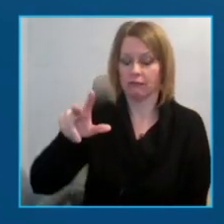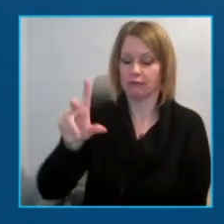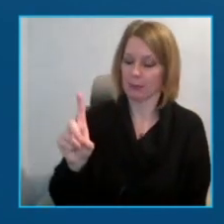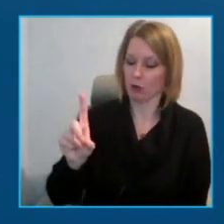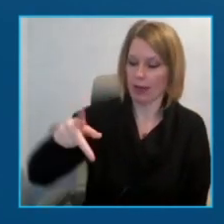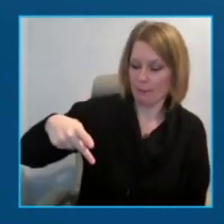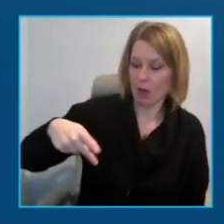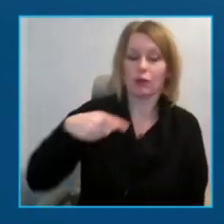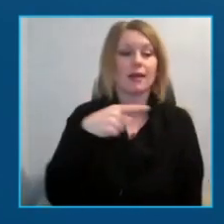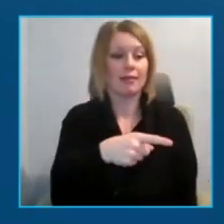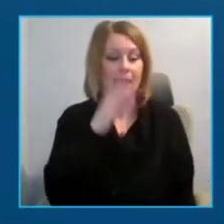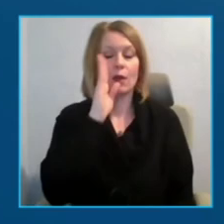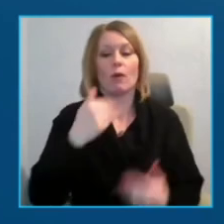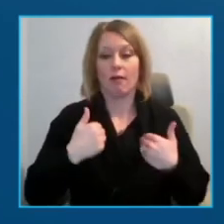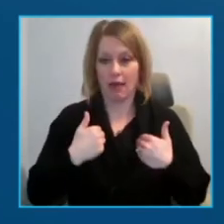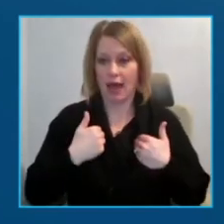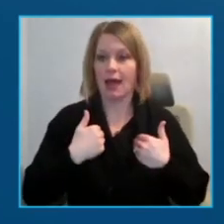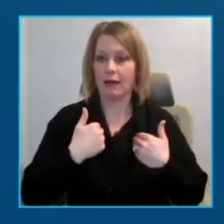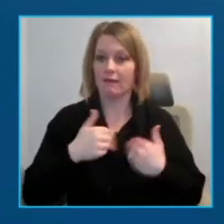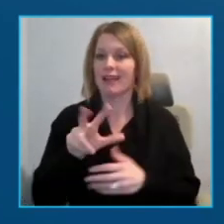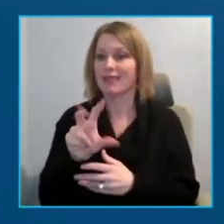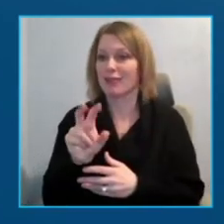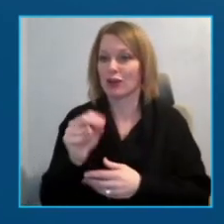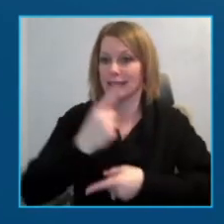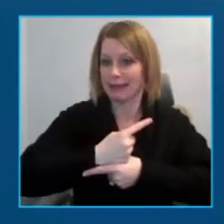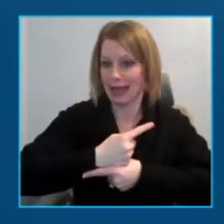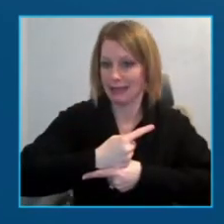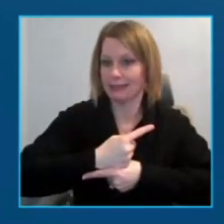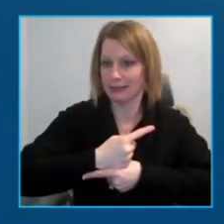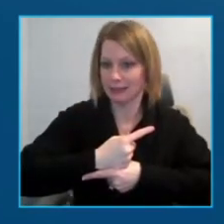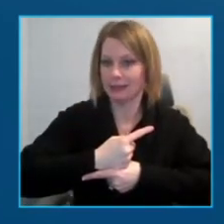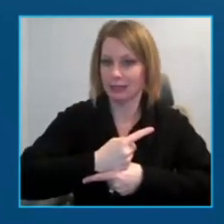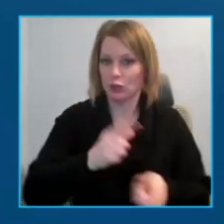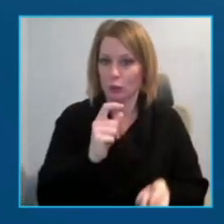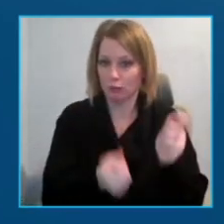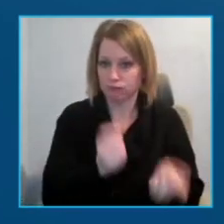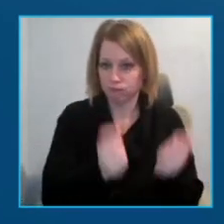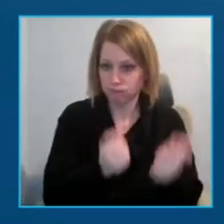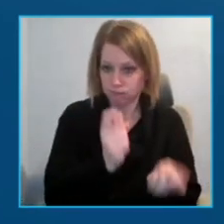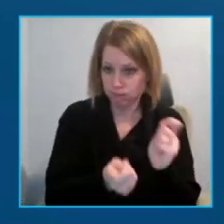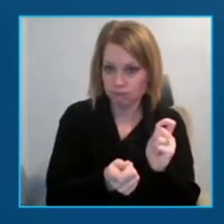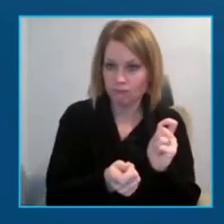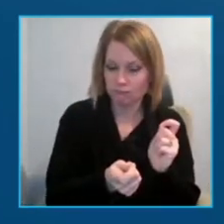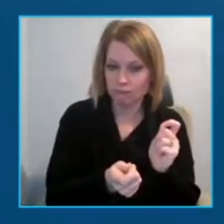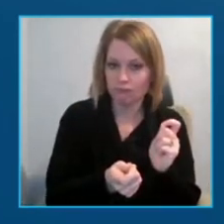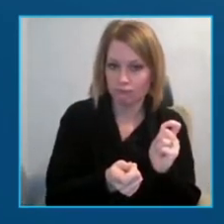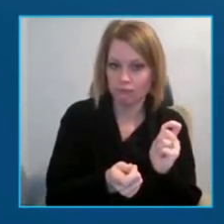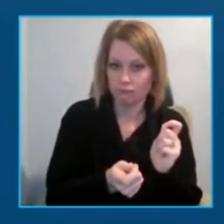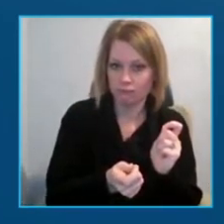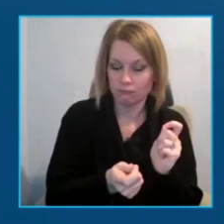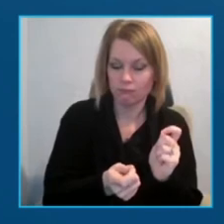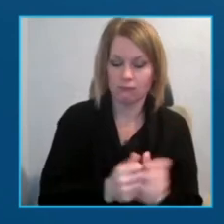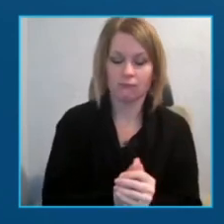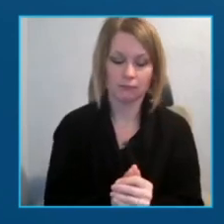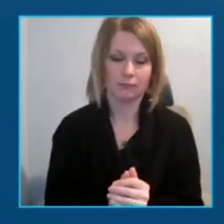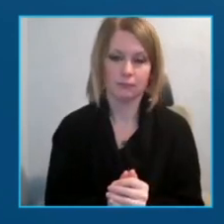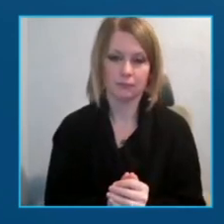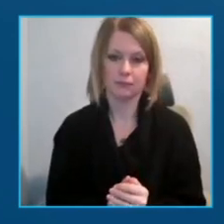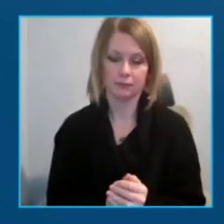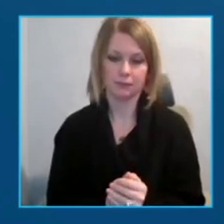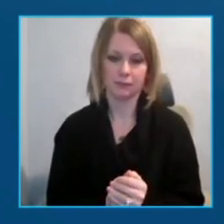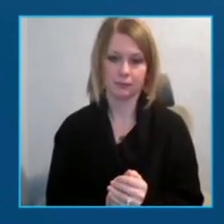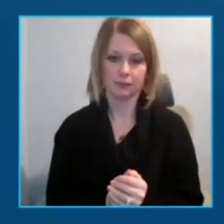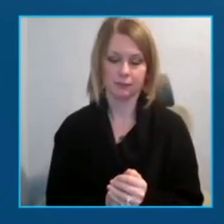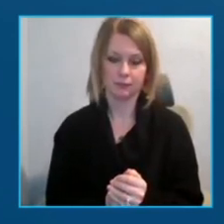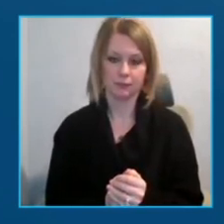that would include the commitments that were made here today for clarifications and adjustments in those